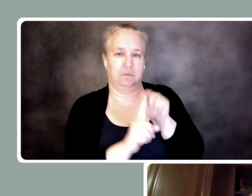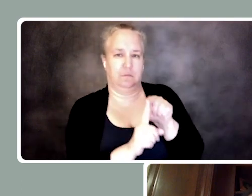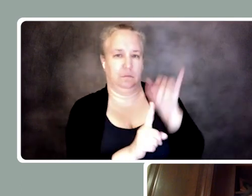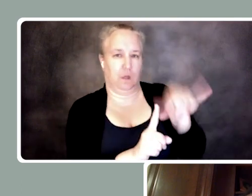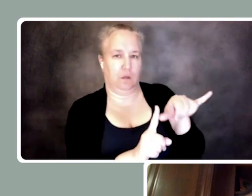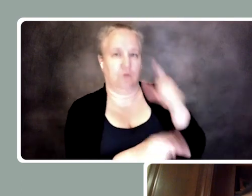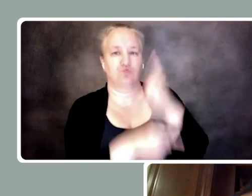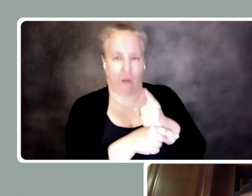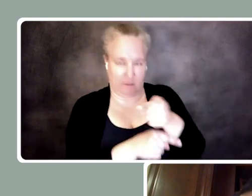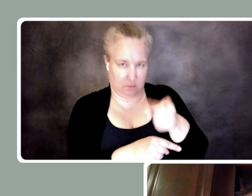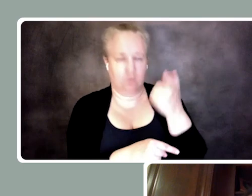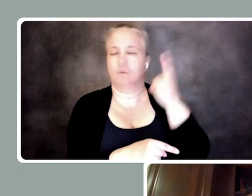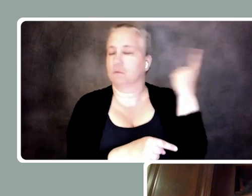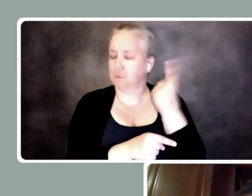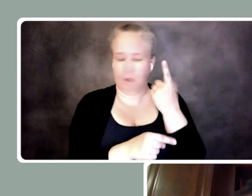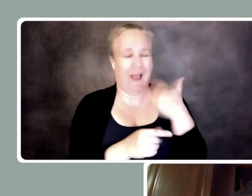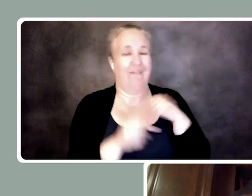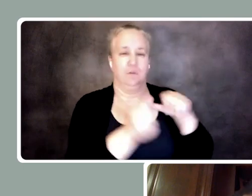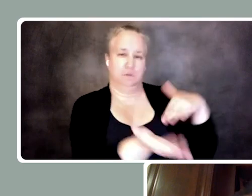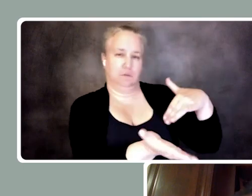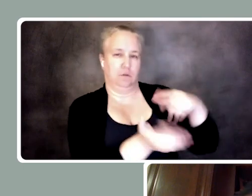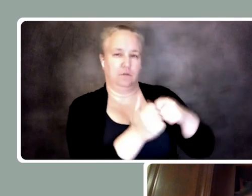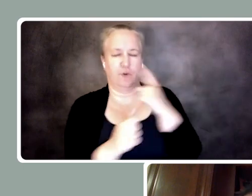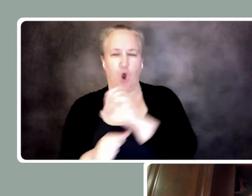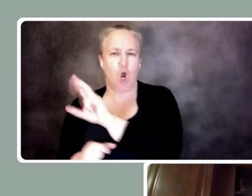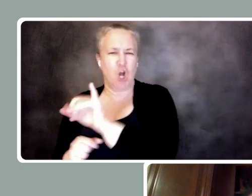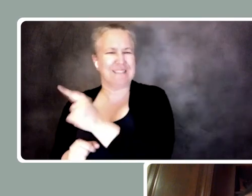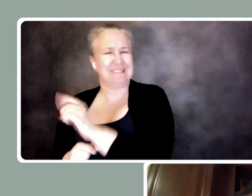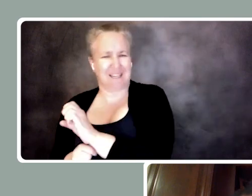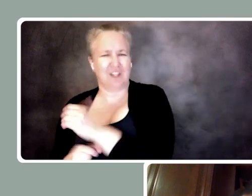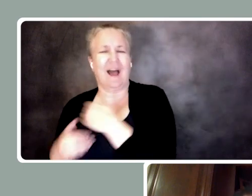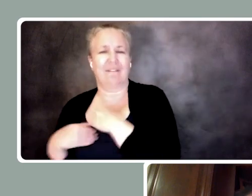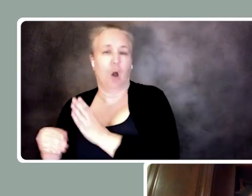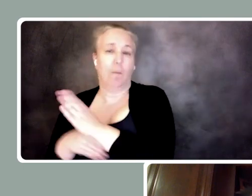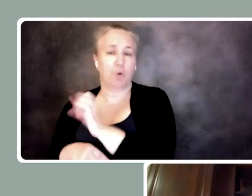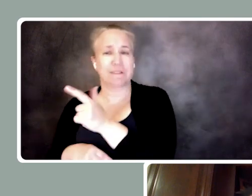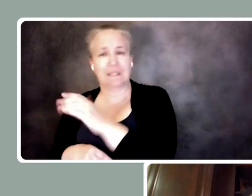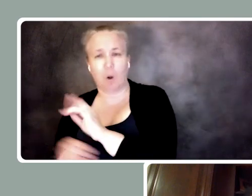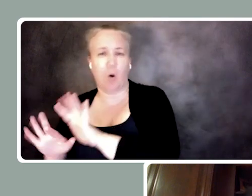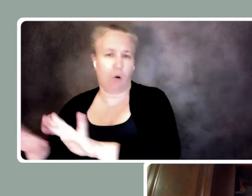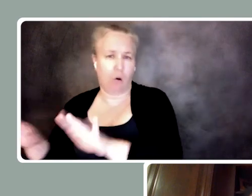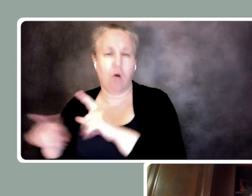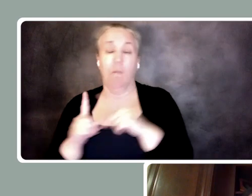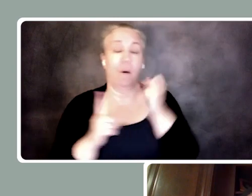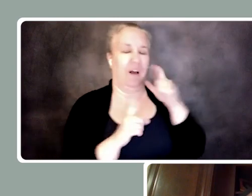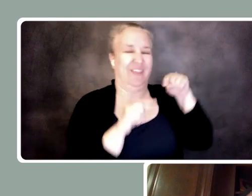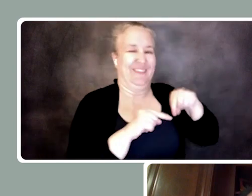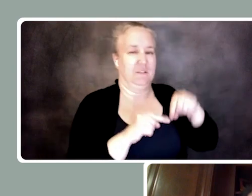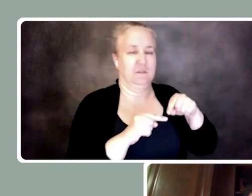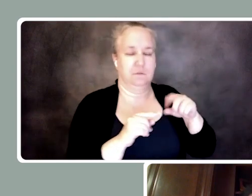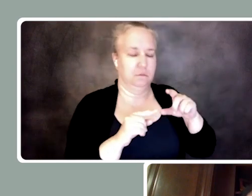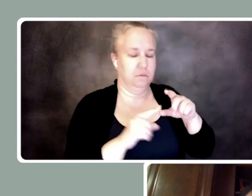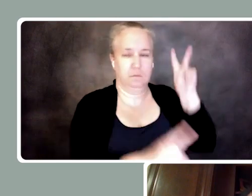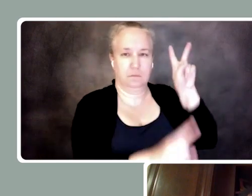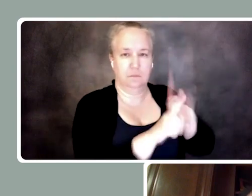correct. They have ongoing studies in the earlier stage setting, post chemotherapy, residual disease, but this is all pertinent